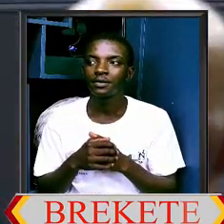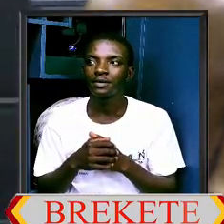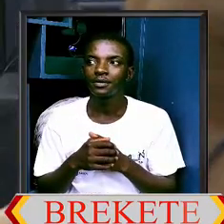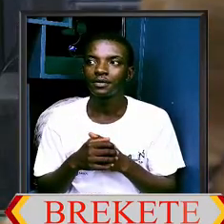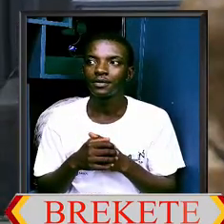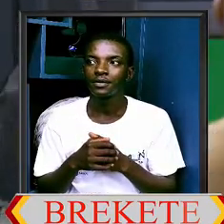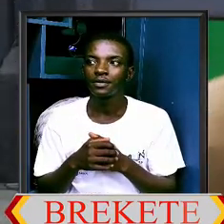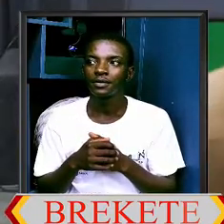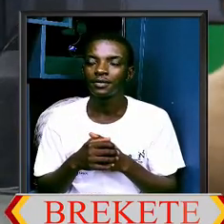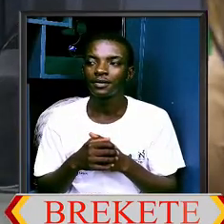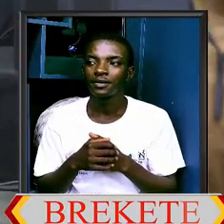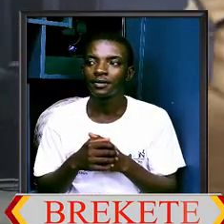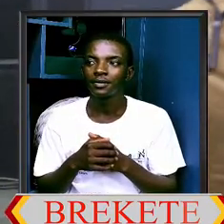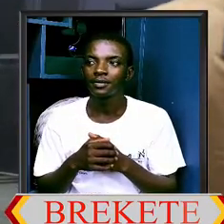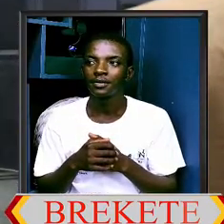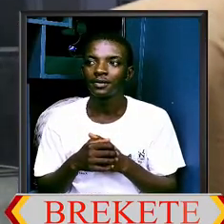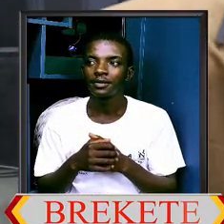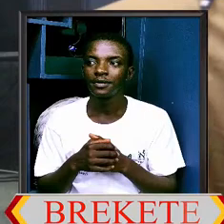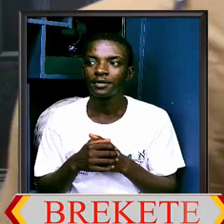Ibo man.